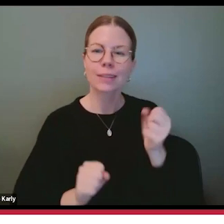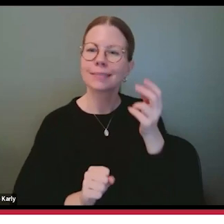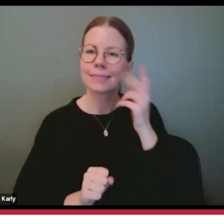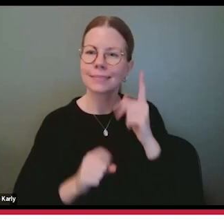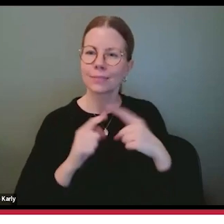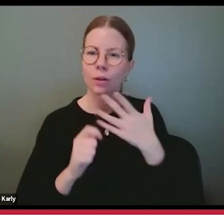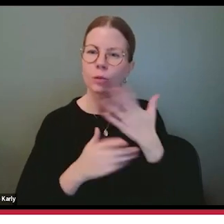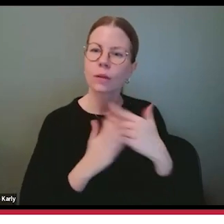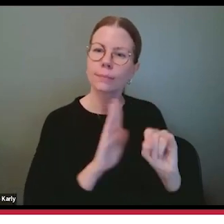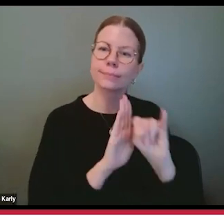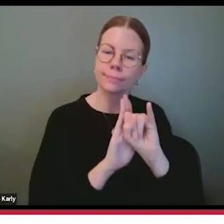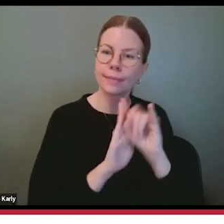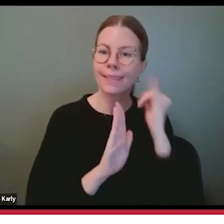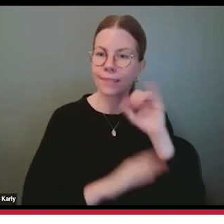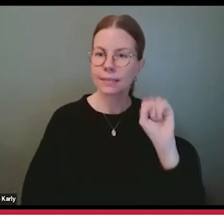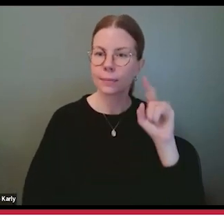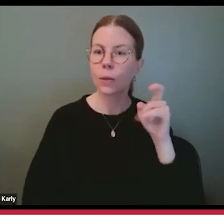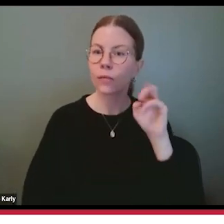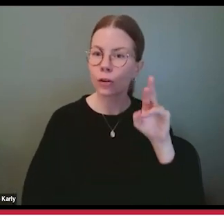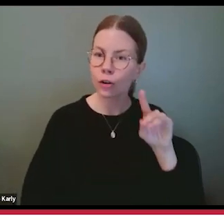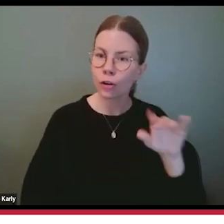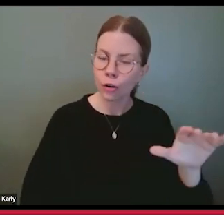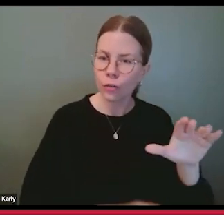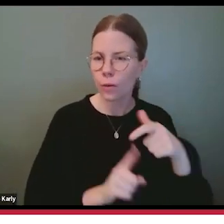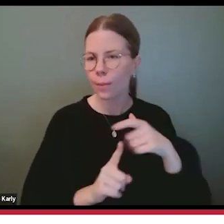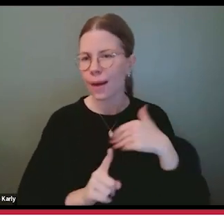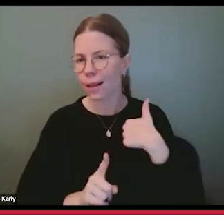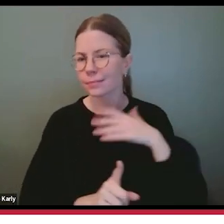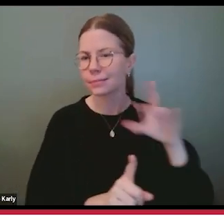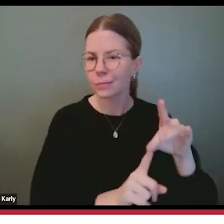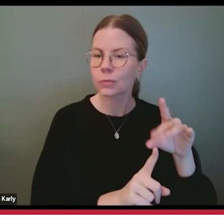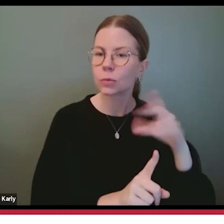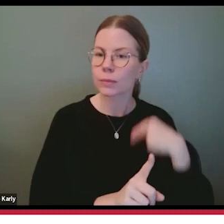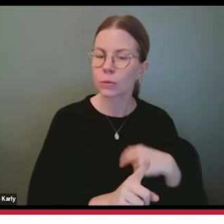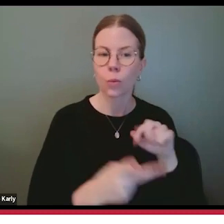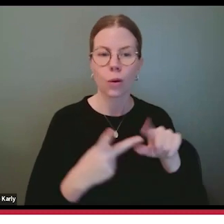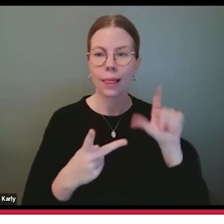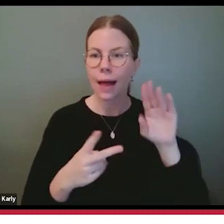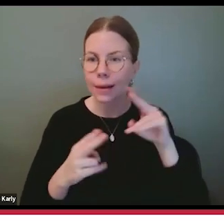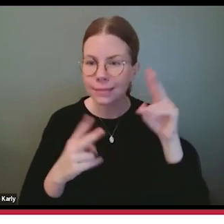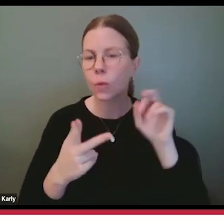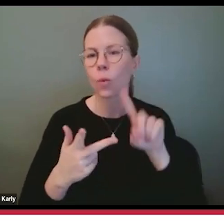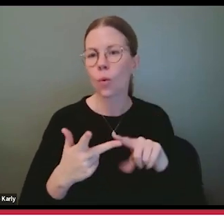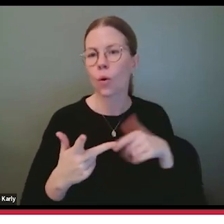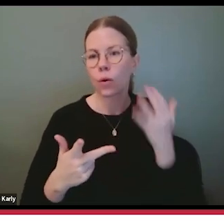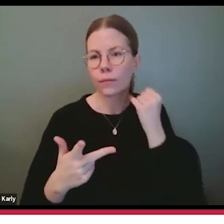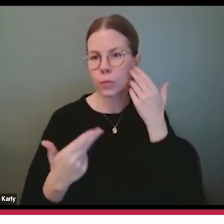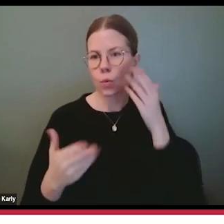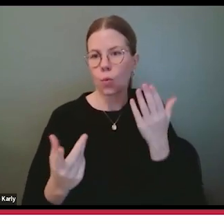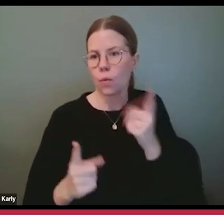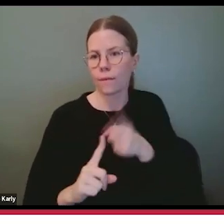accident, or unknown. The shapes of the locations and the size give a sense of